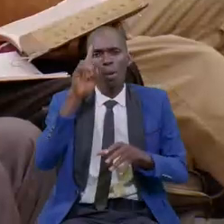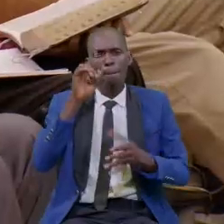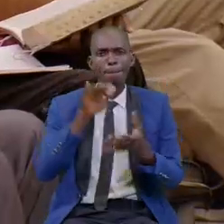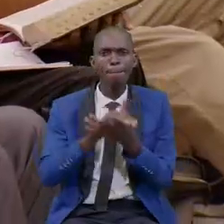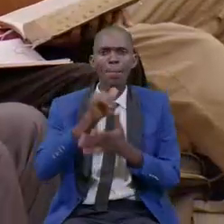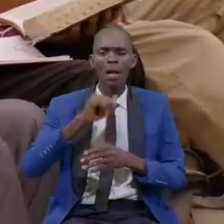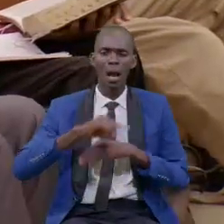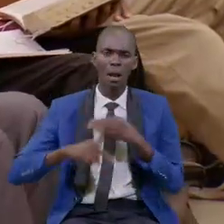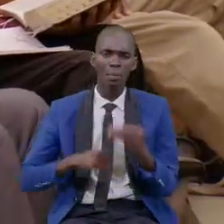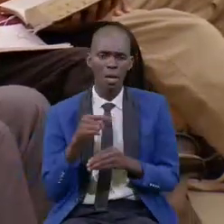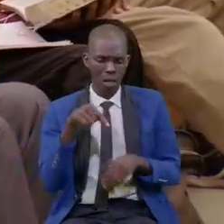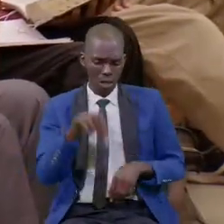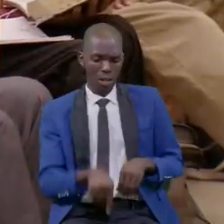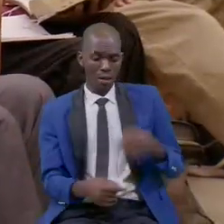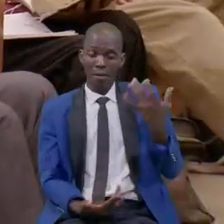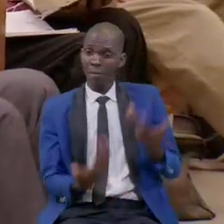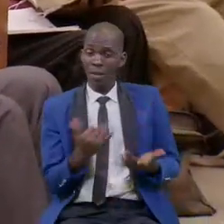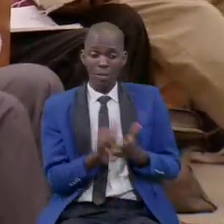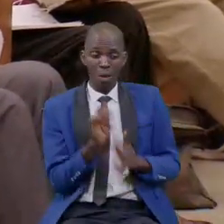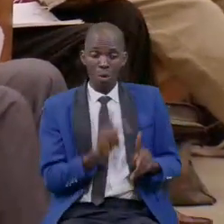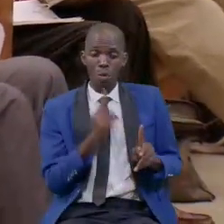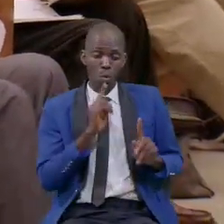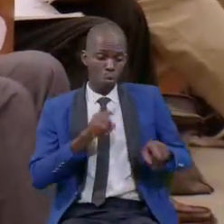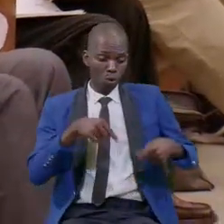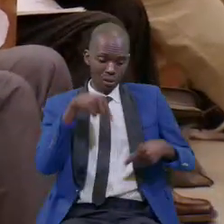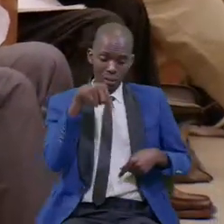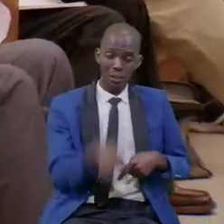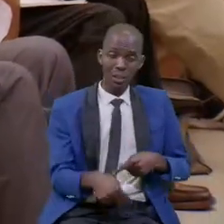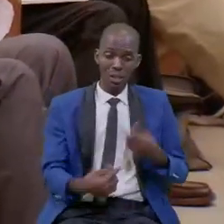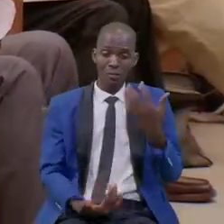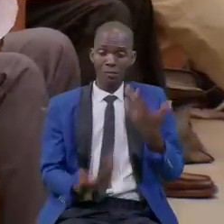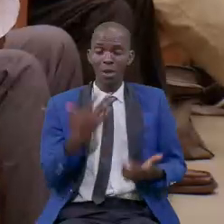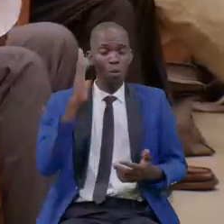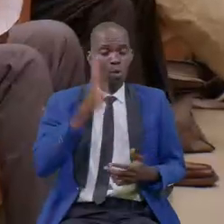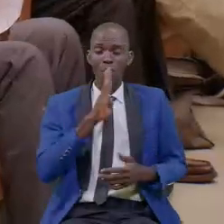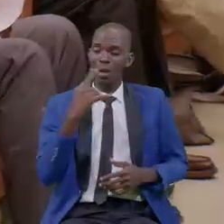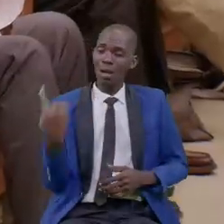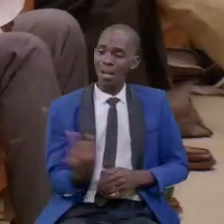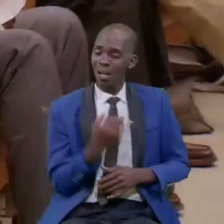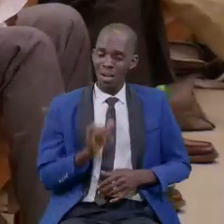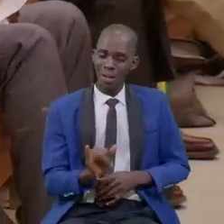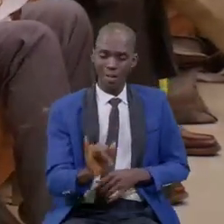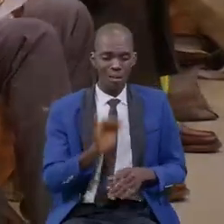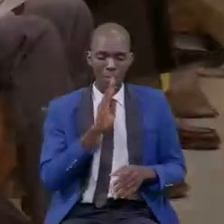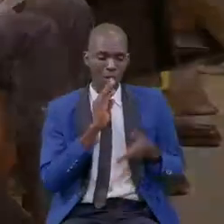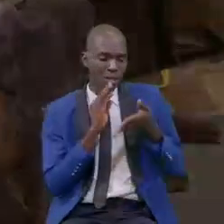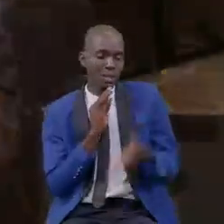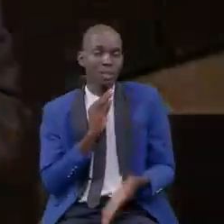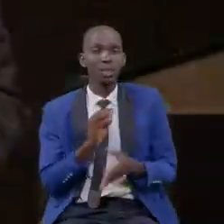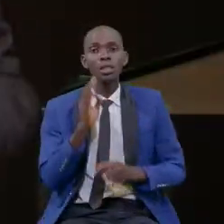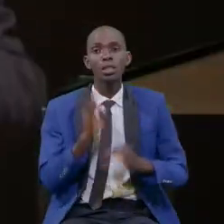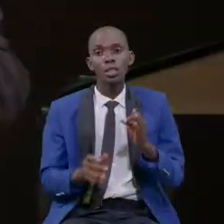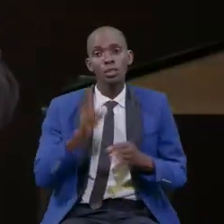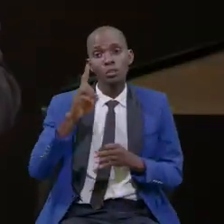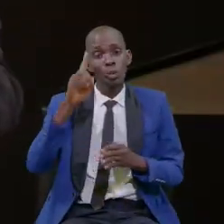to hellfire will be there forever and ever? If you believe that, you'll take steps. Your conviction will be